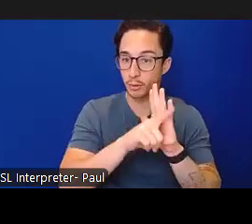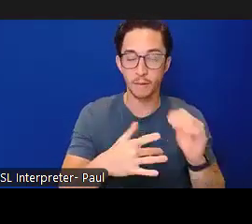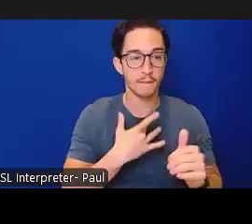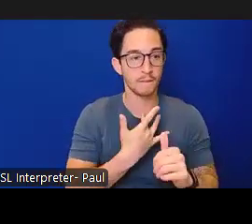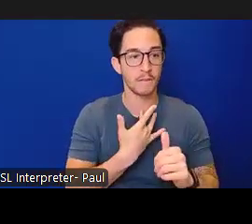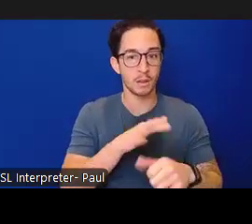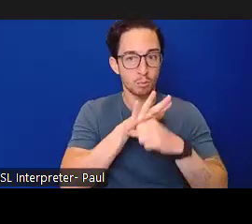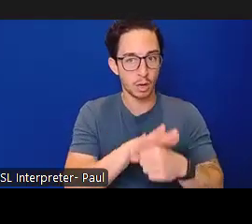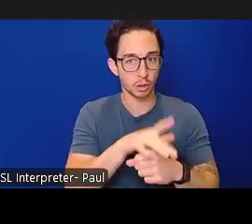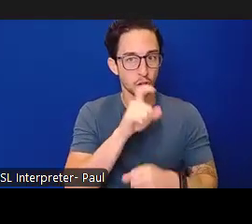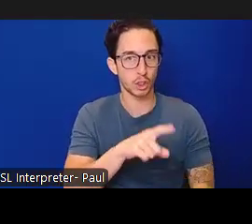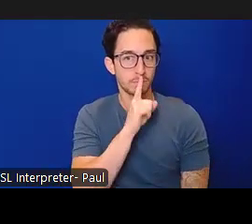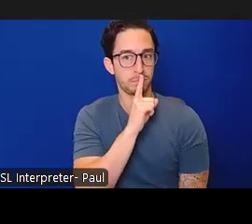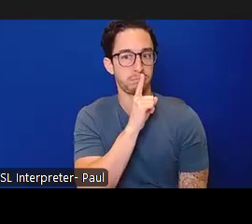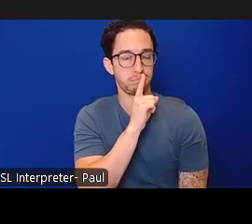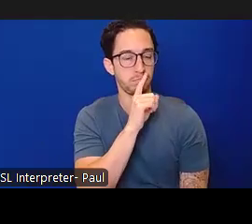remain silent.